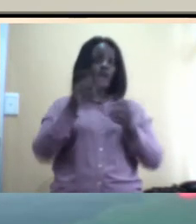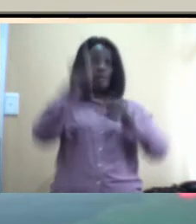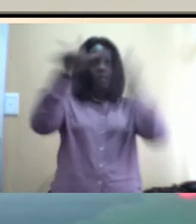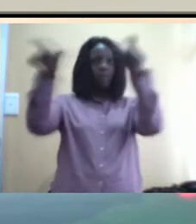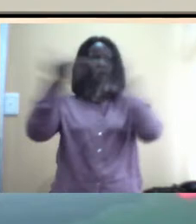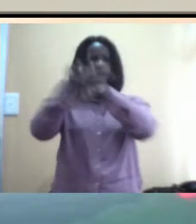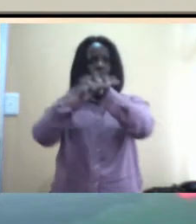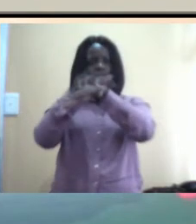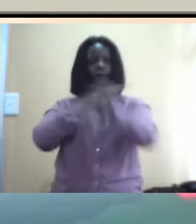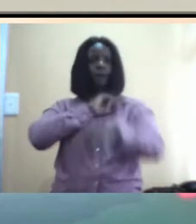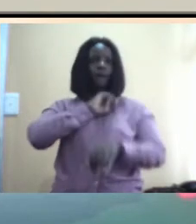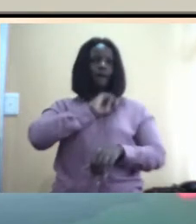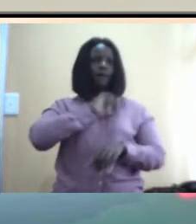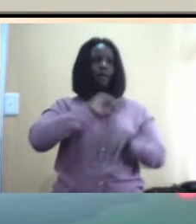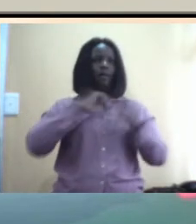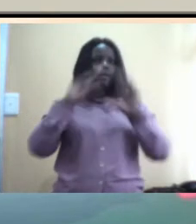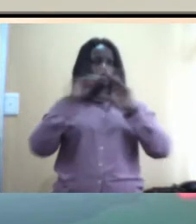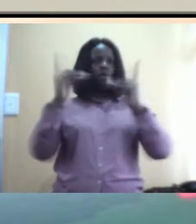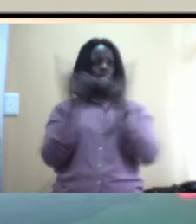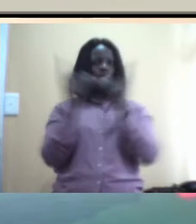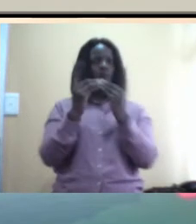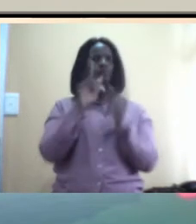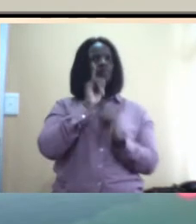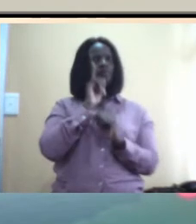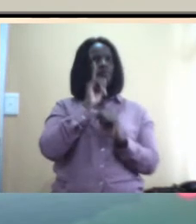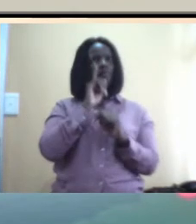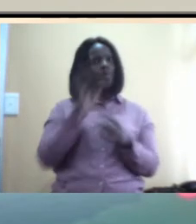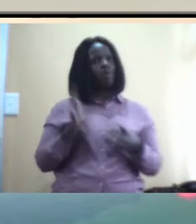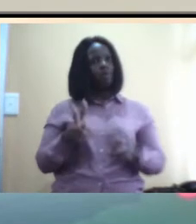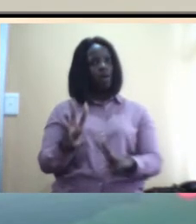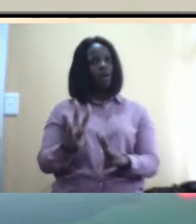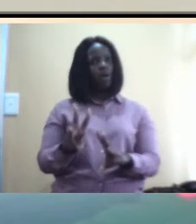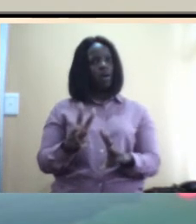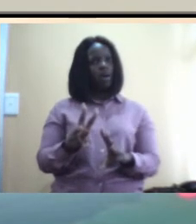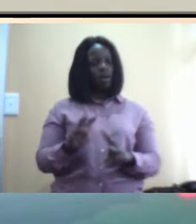the department reviewed its procurement strategy